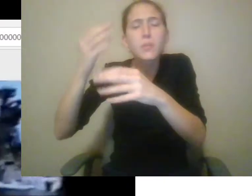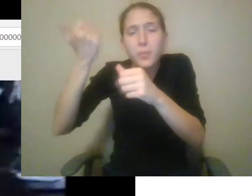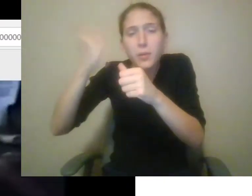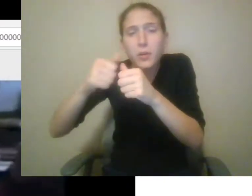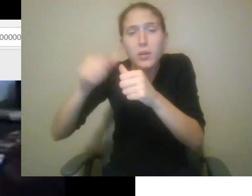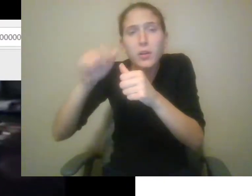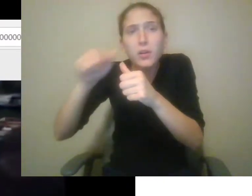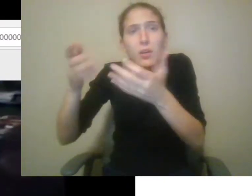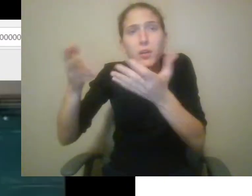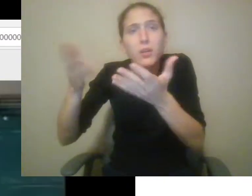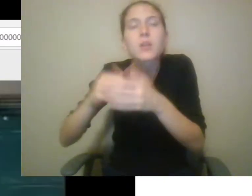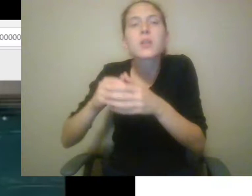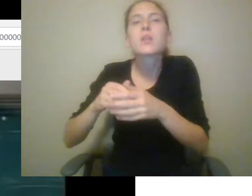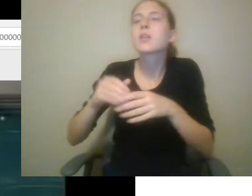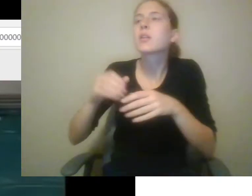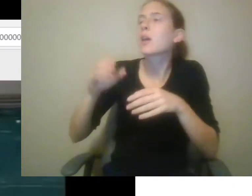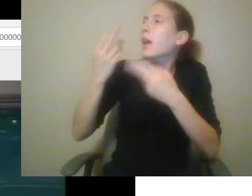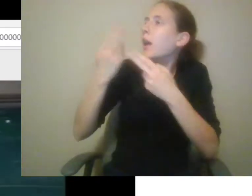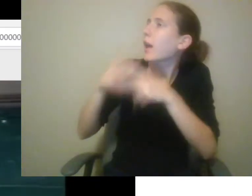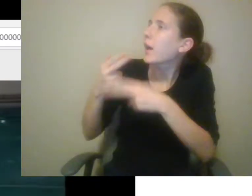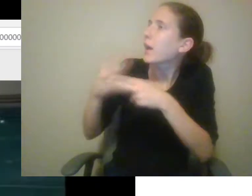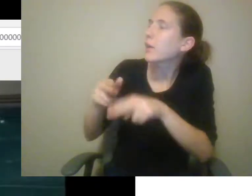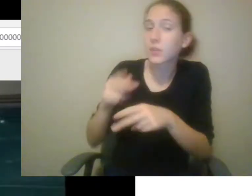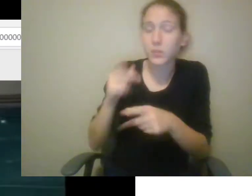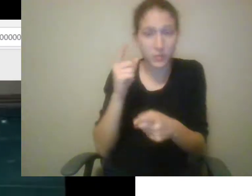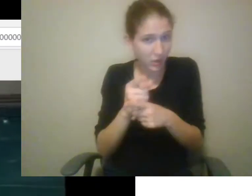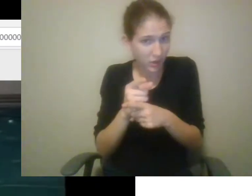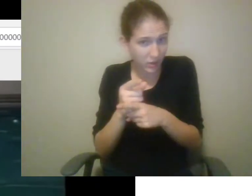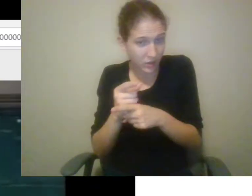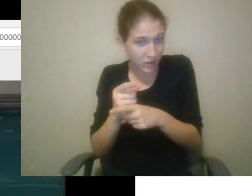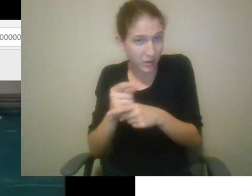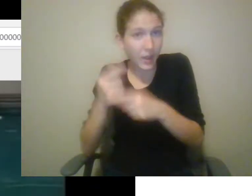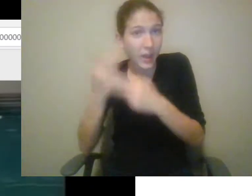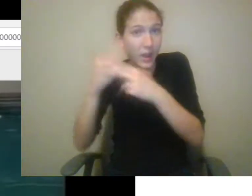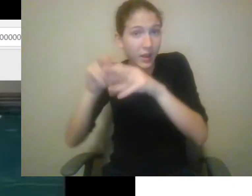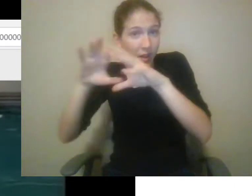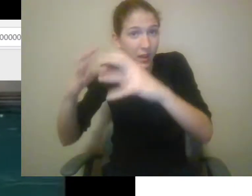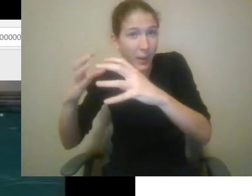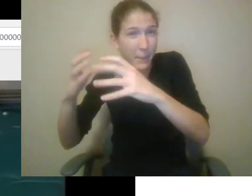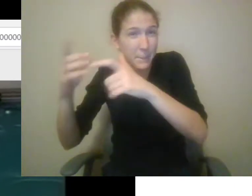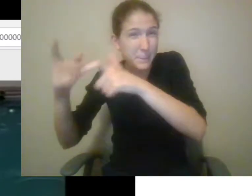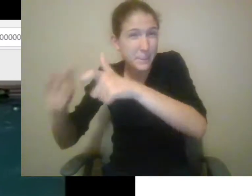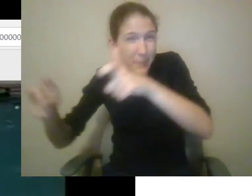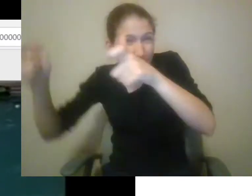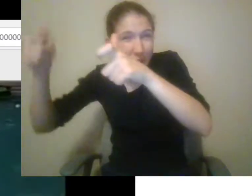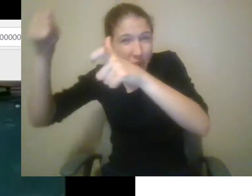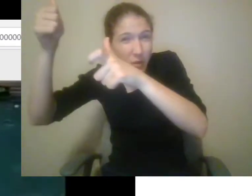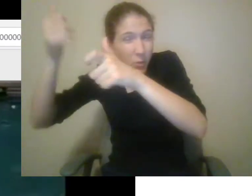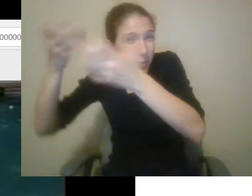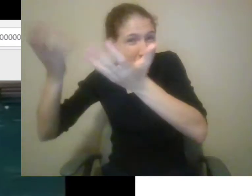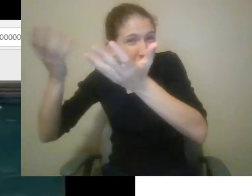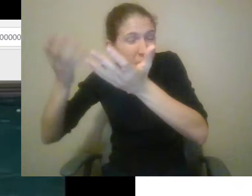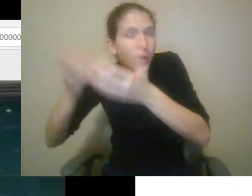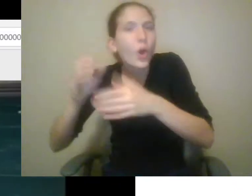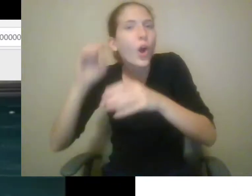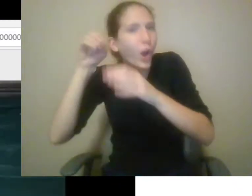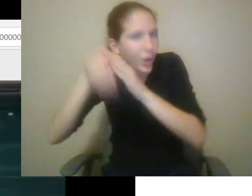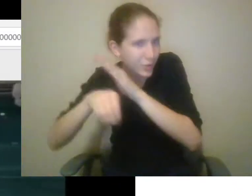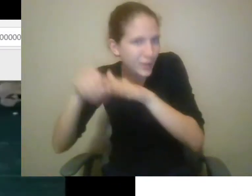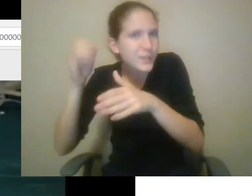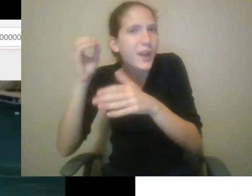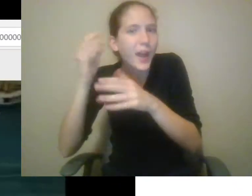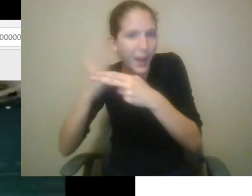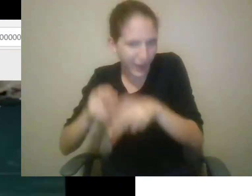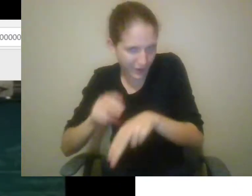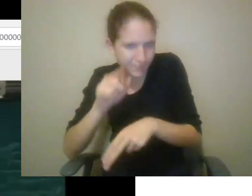Duncan? Eggs, and the largest of those is, of course, Duncan? The ostrich egg. All right, so that when an ostrich egg is very